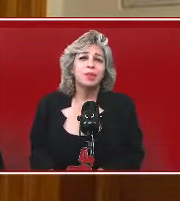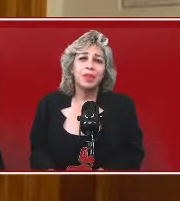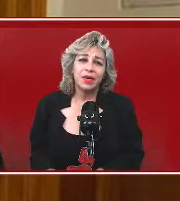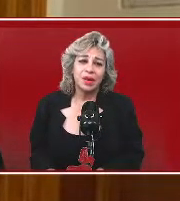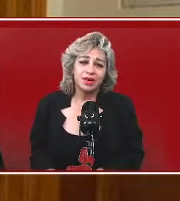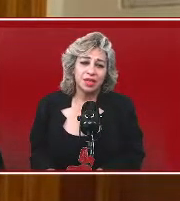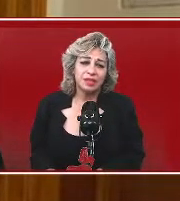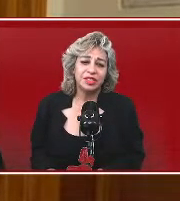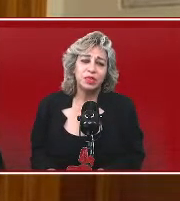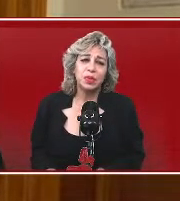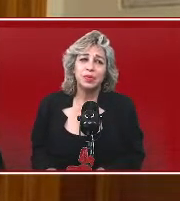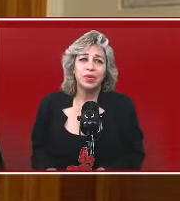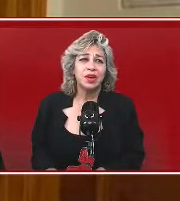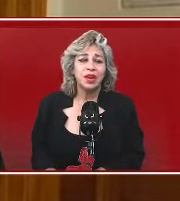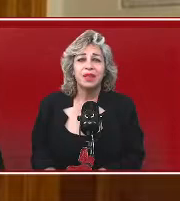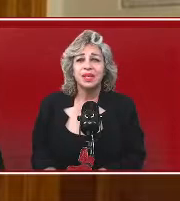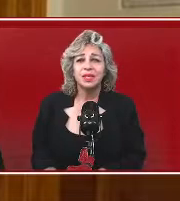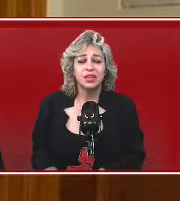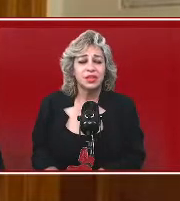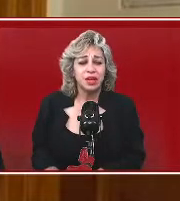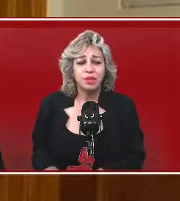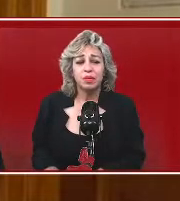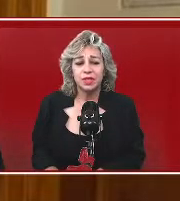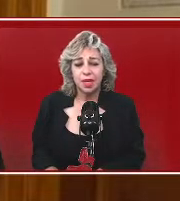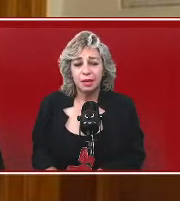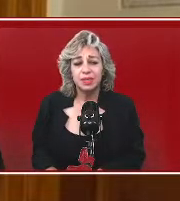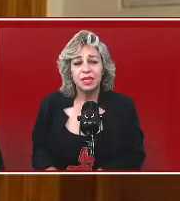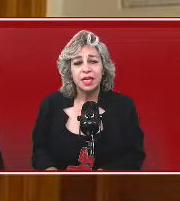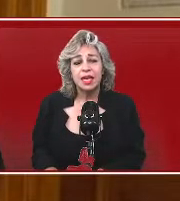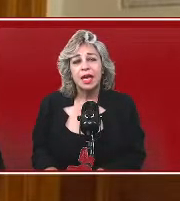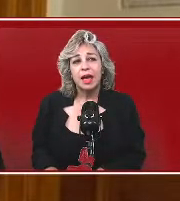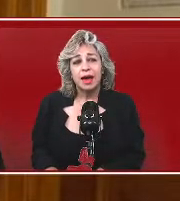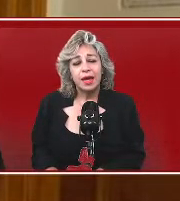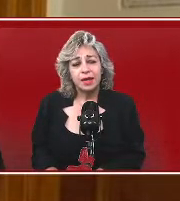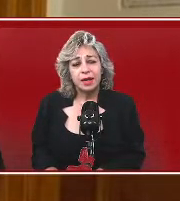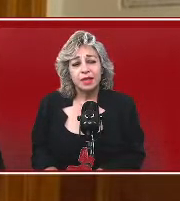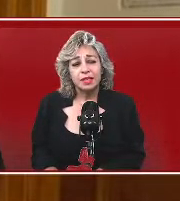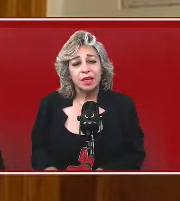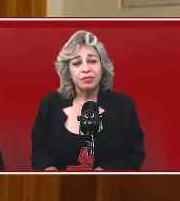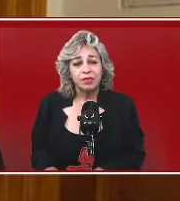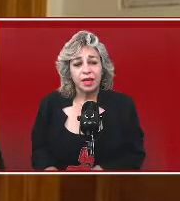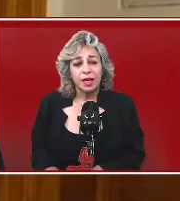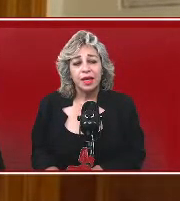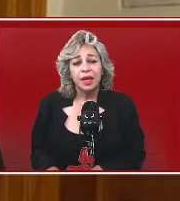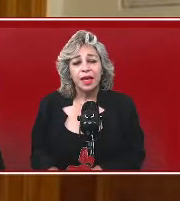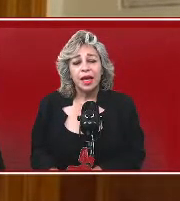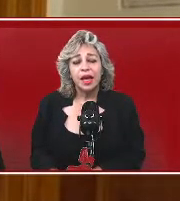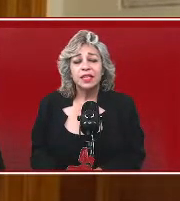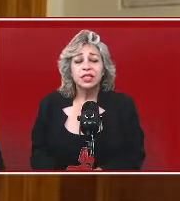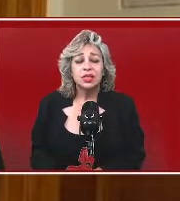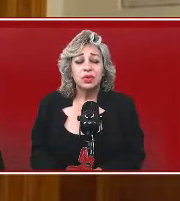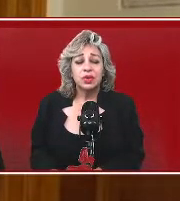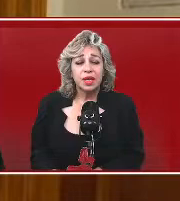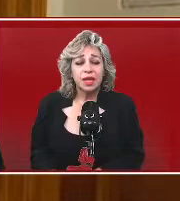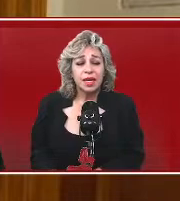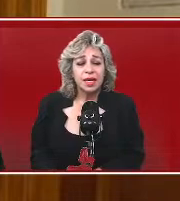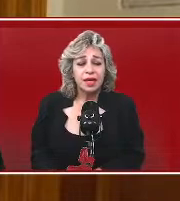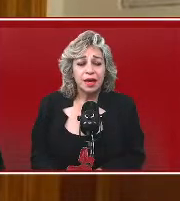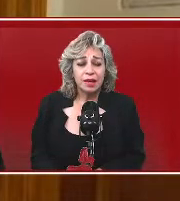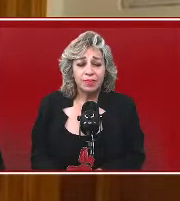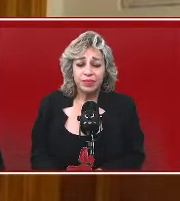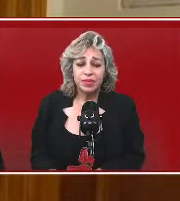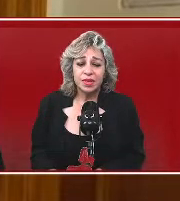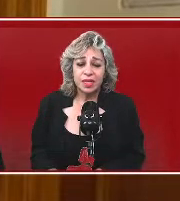be comparing ourselves to people that are having such terrible times and suffering. And so